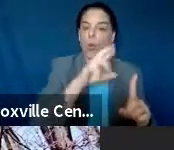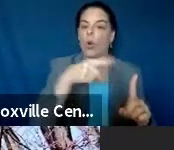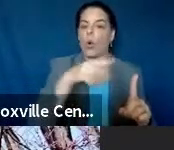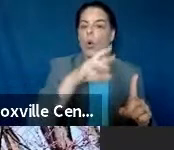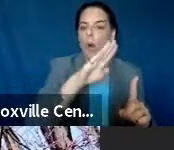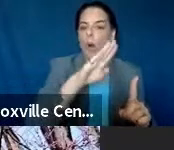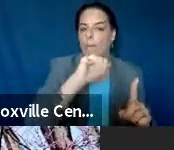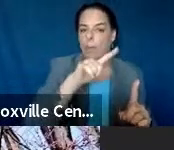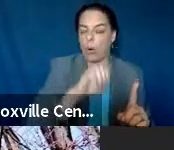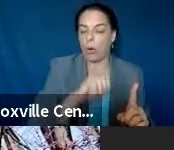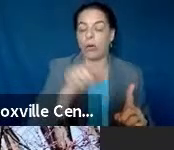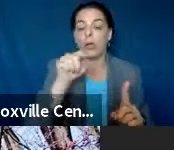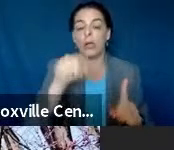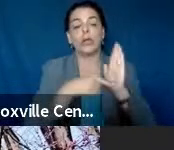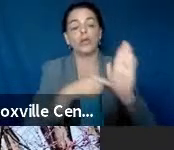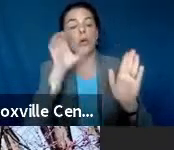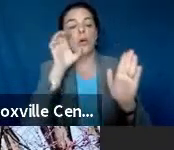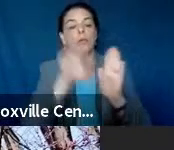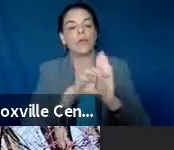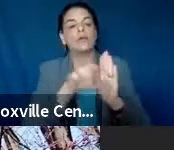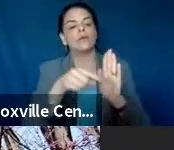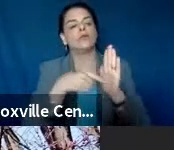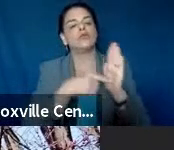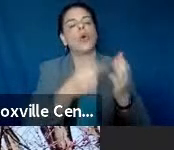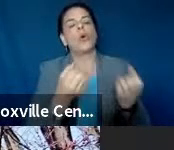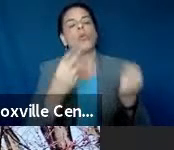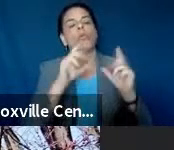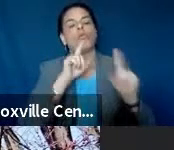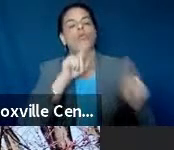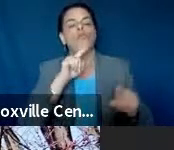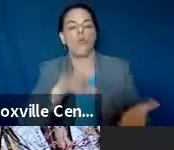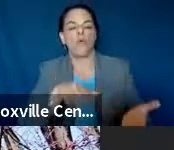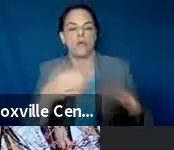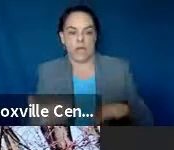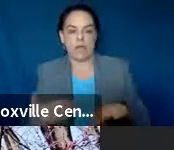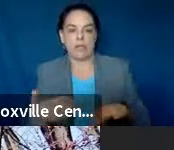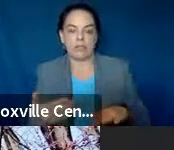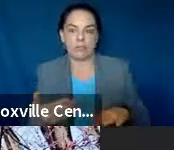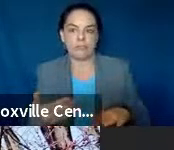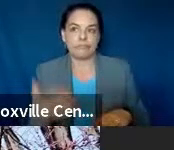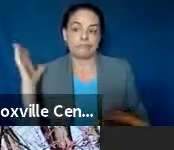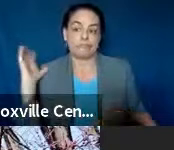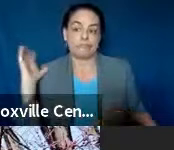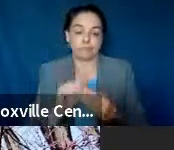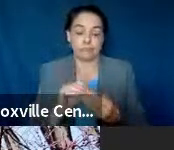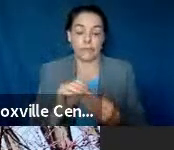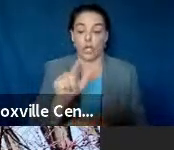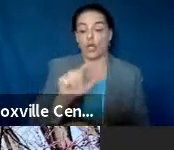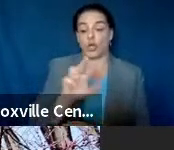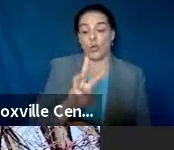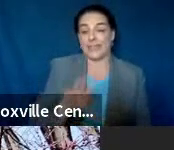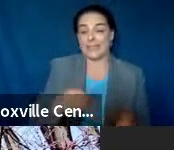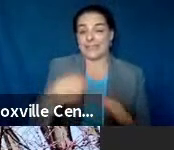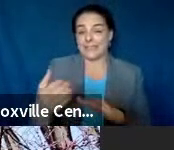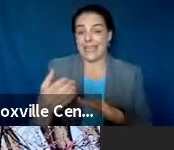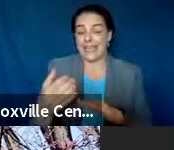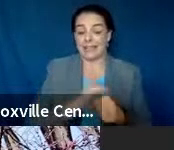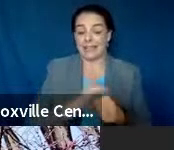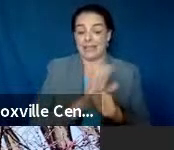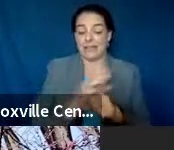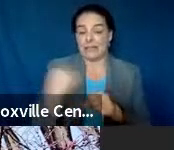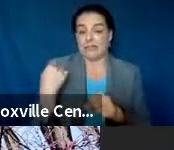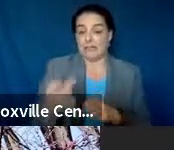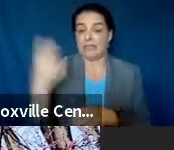use a graph that shows the reported deaths of Knox County residents by date of death. We have seen 26 deaths related to COVID-19 over the past